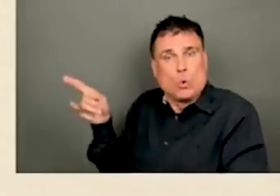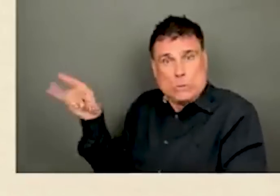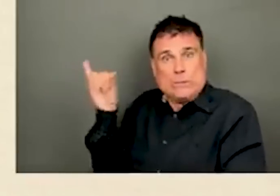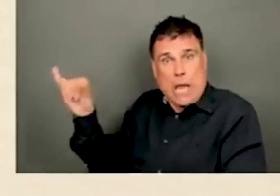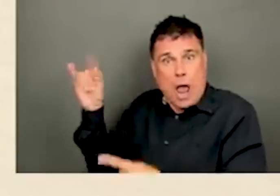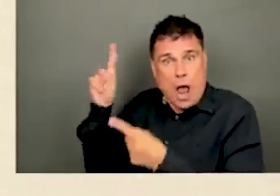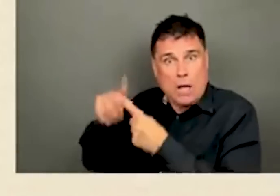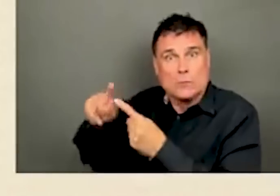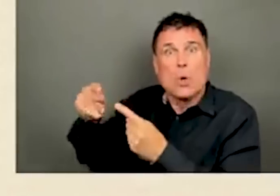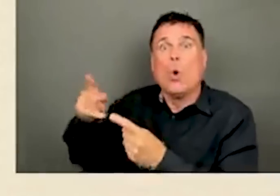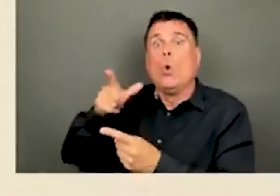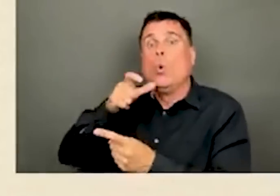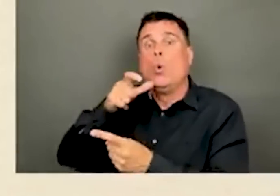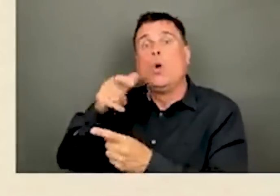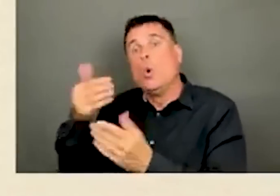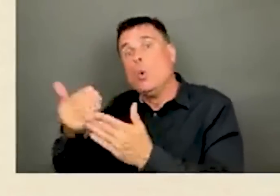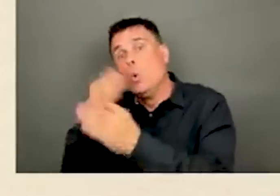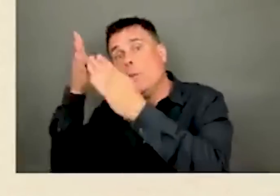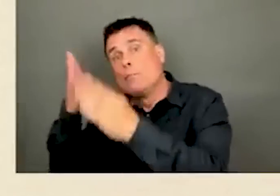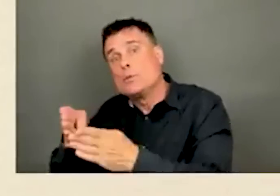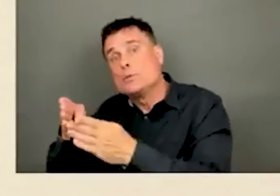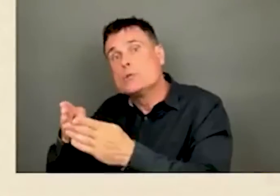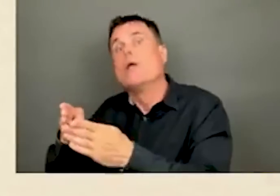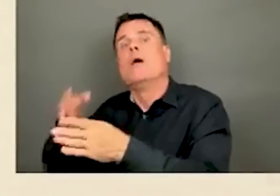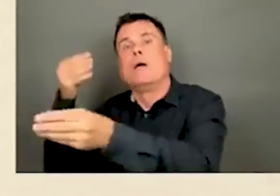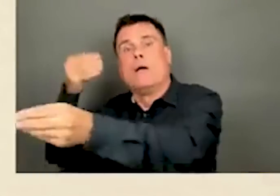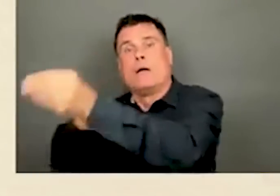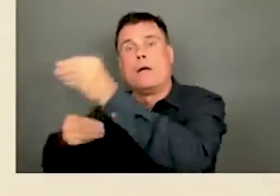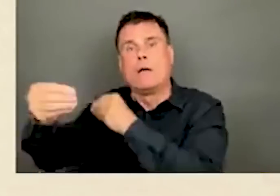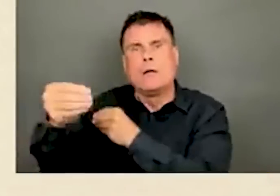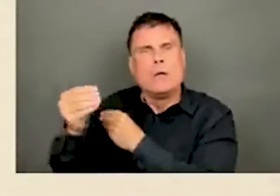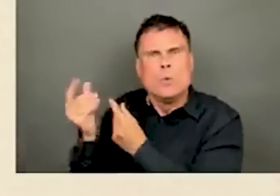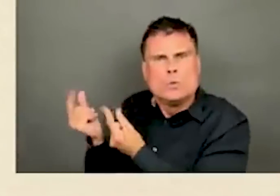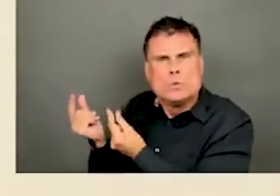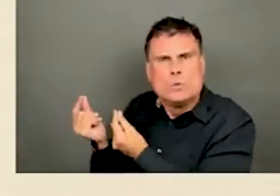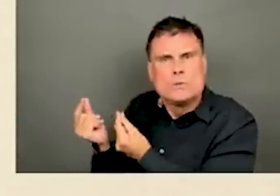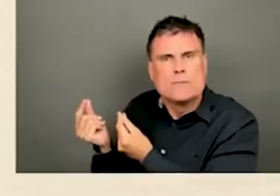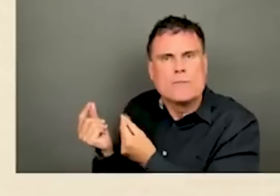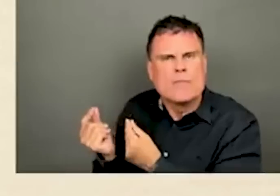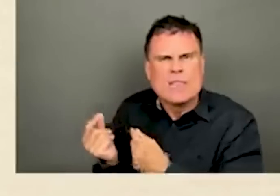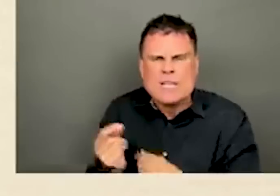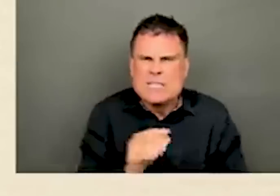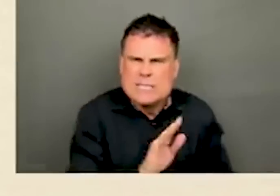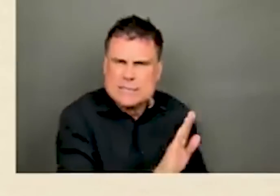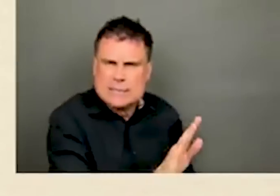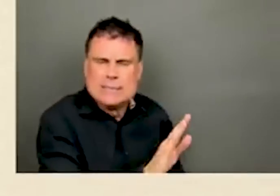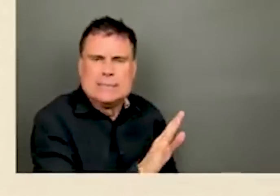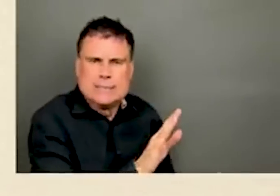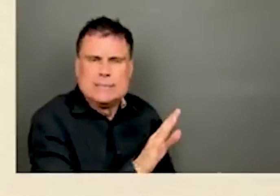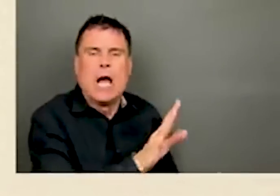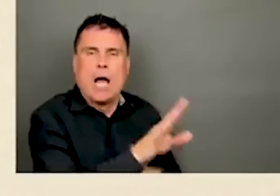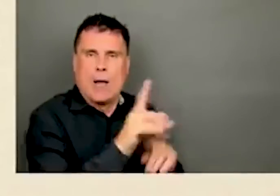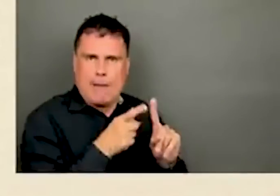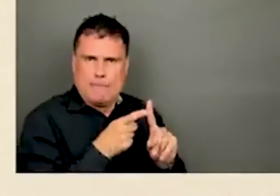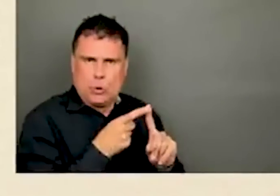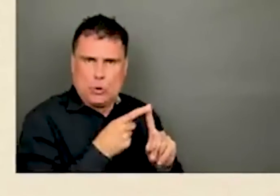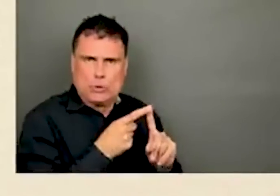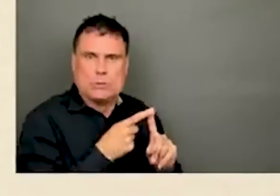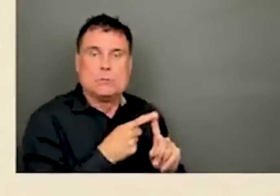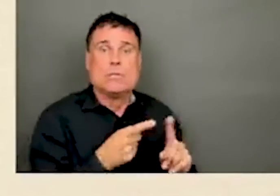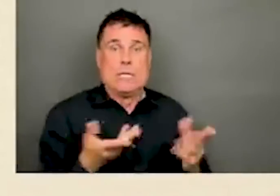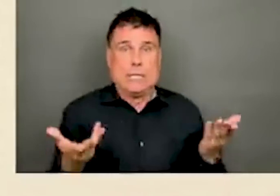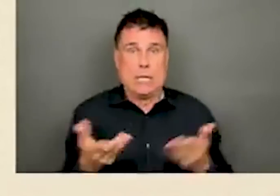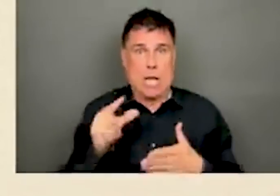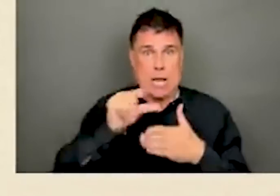chosen? Well, a couple of questions there, Binder. Firstly, I believe that our government has had success because we've